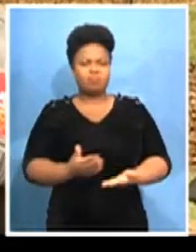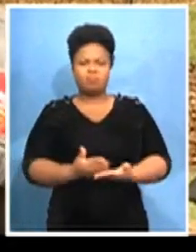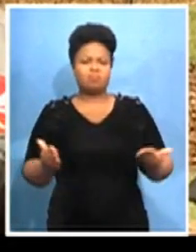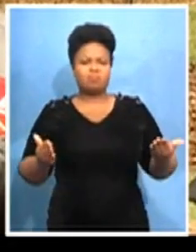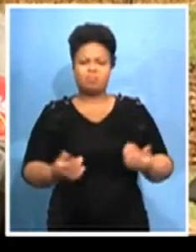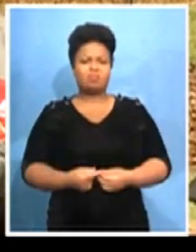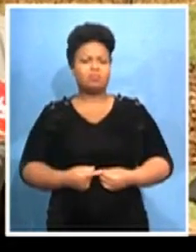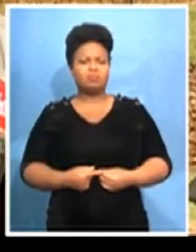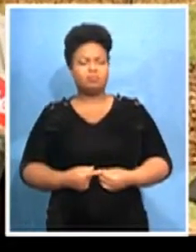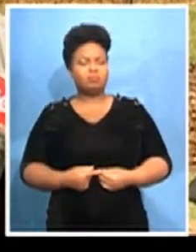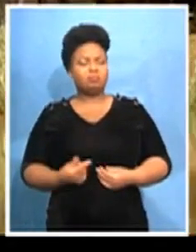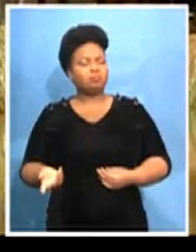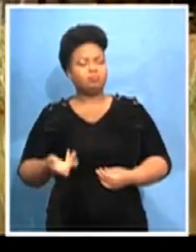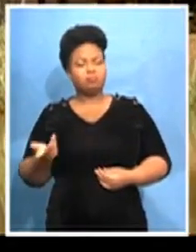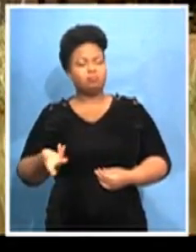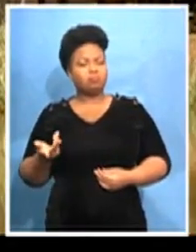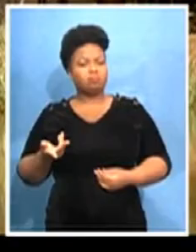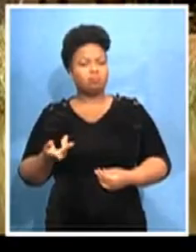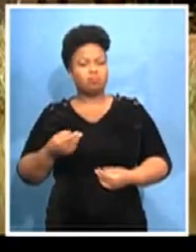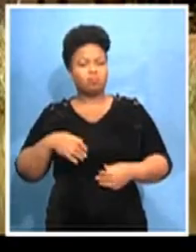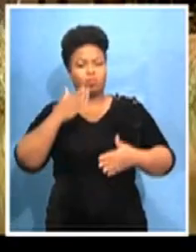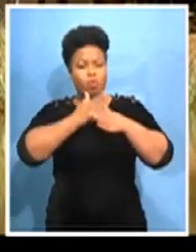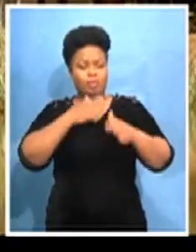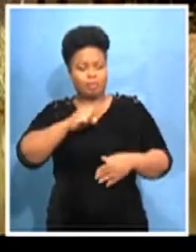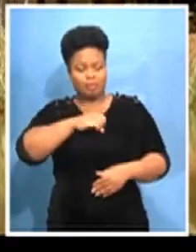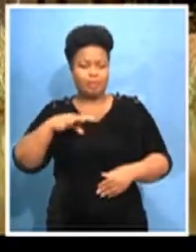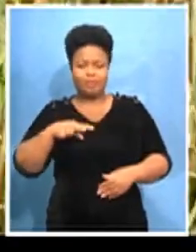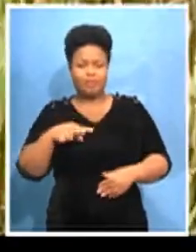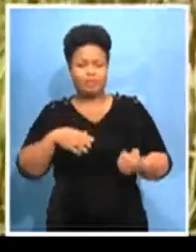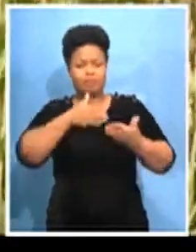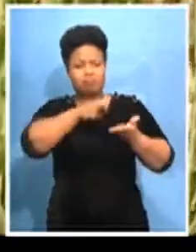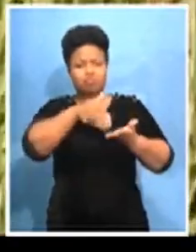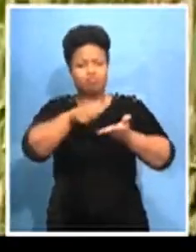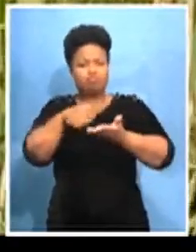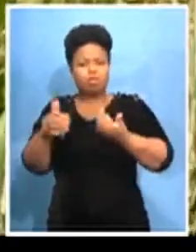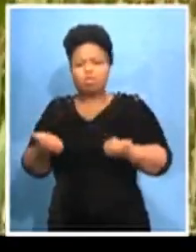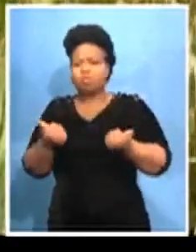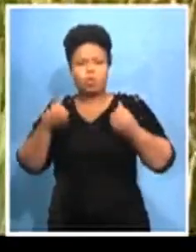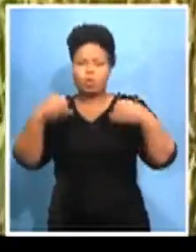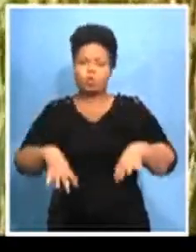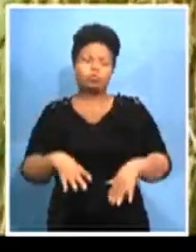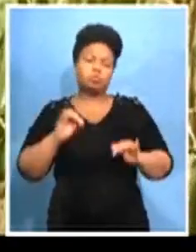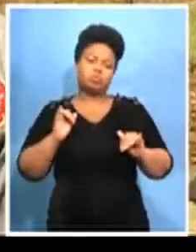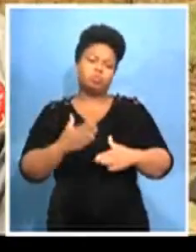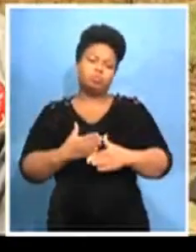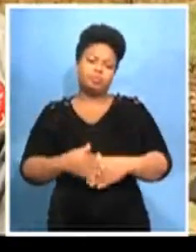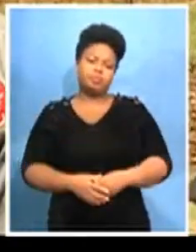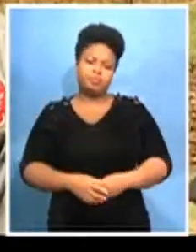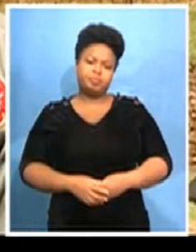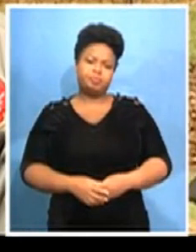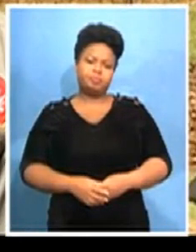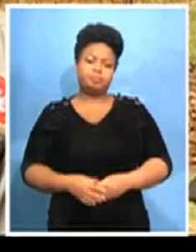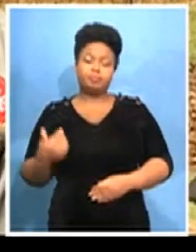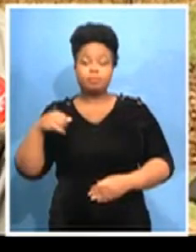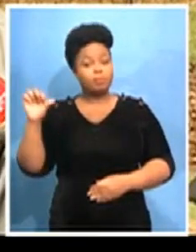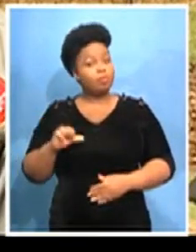the workers that used to work with us. They lost their jobs, so it's bad, it's quiet. Since I'm back at work, there's a big difference.